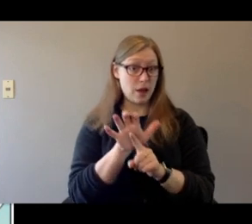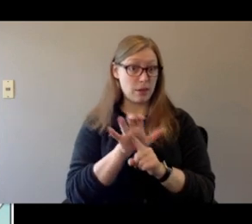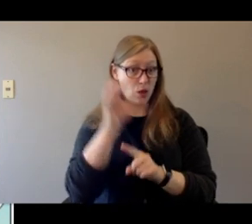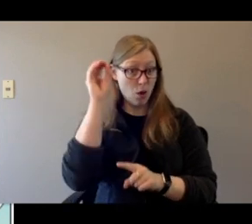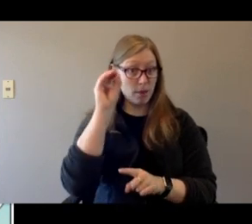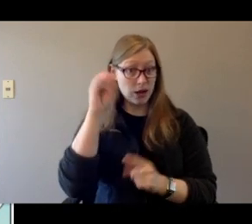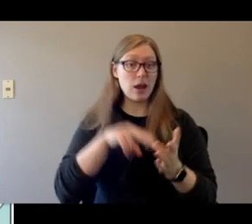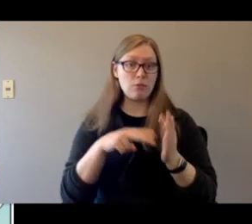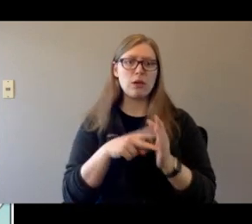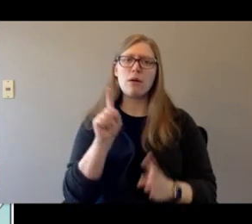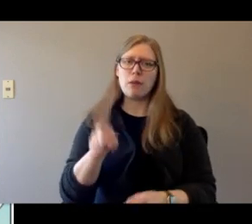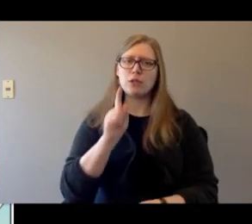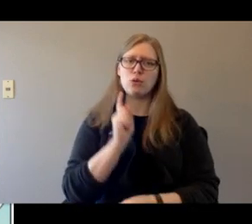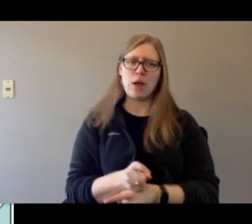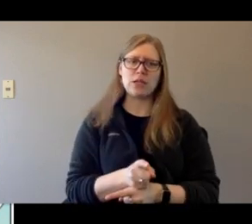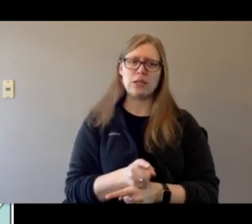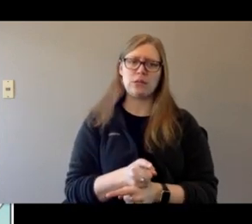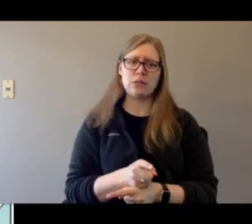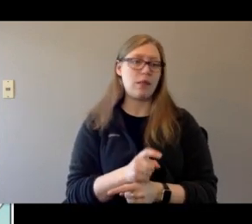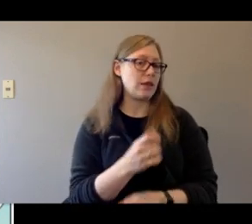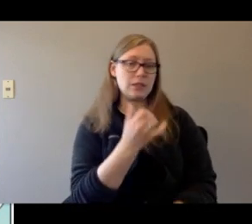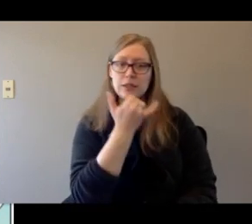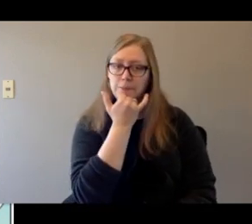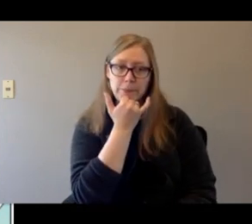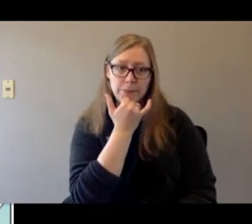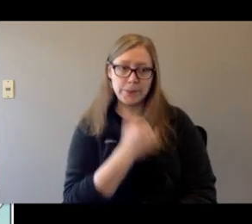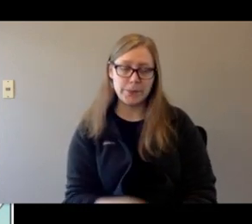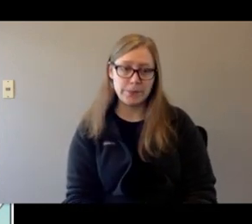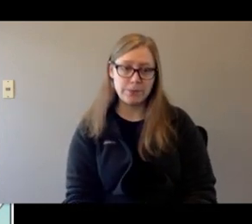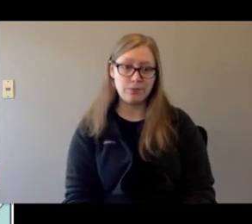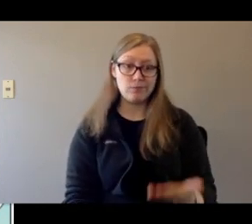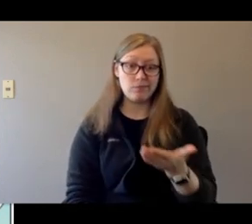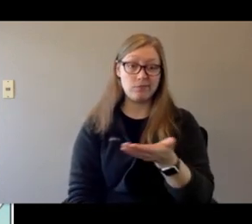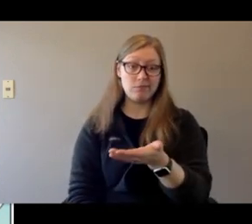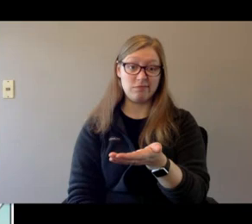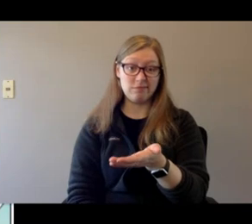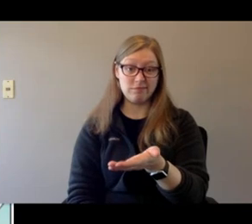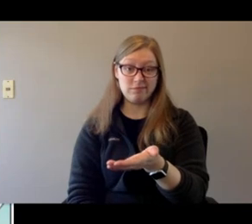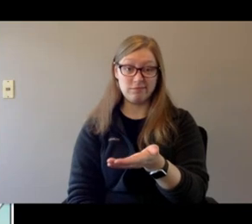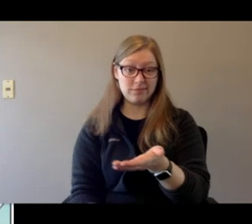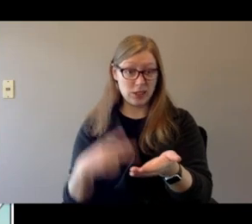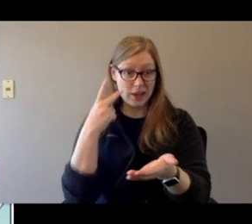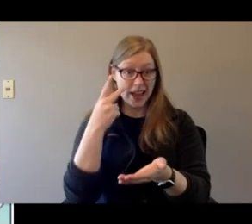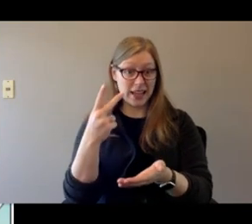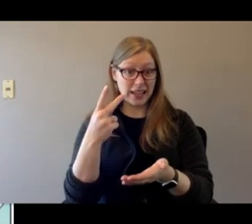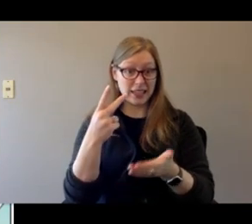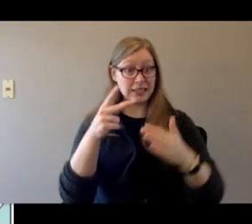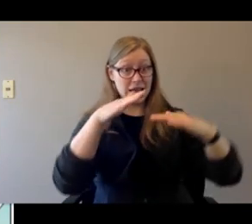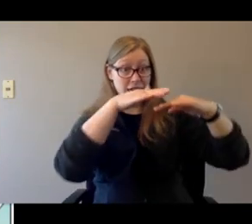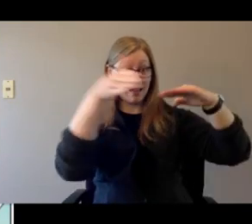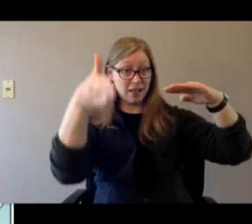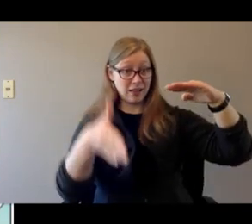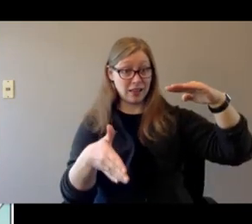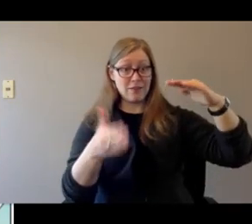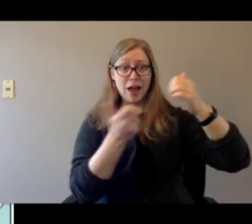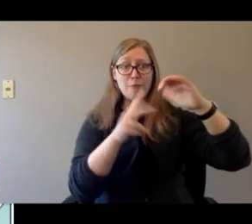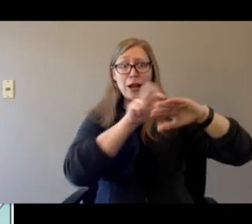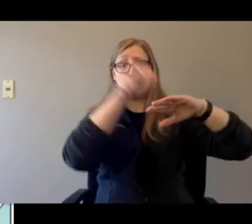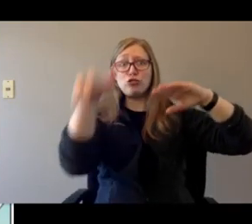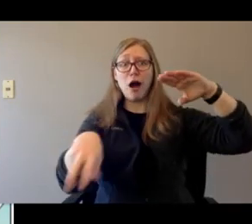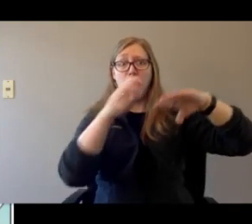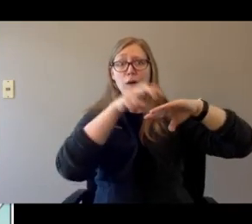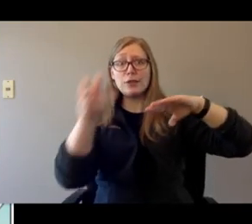it must be right, which is incorrect. So here's an example of everyone who's jumping off a cliff. One of the characters is